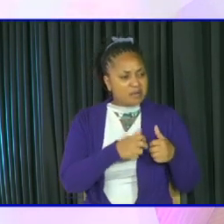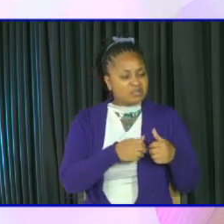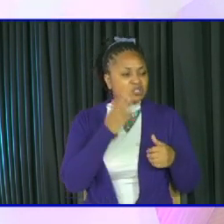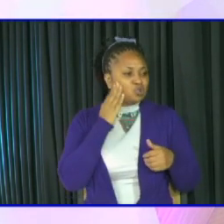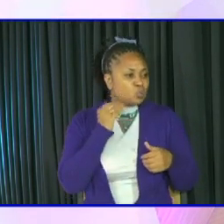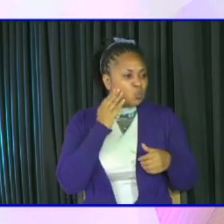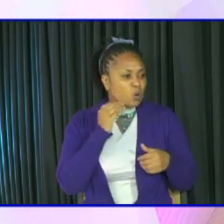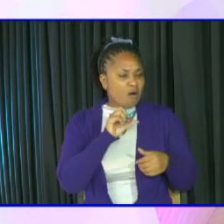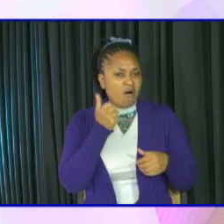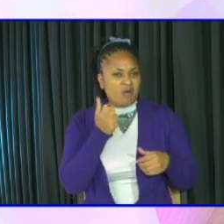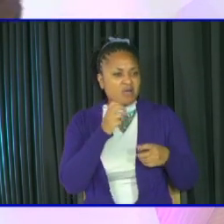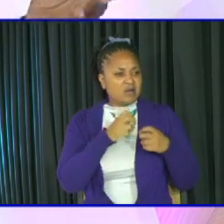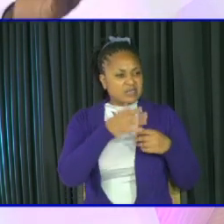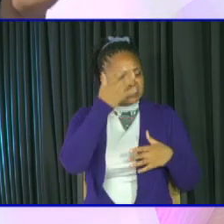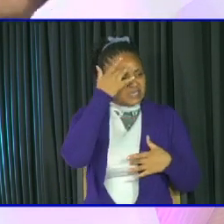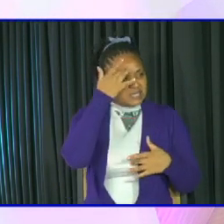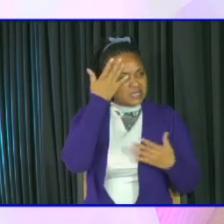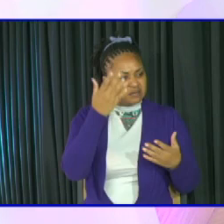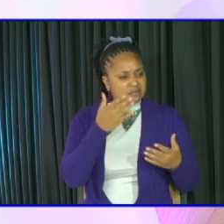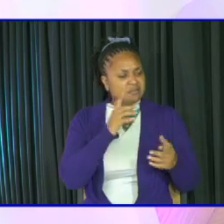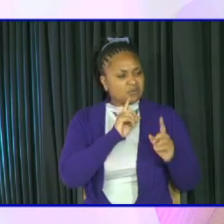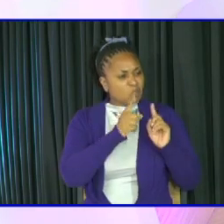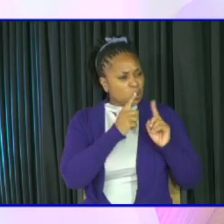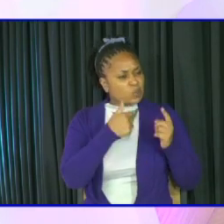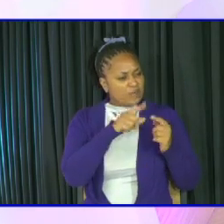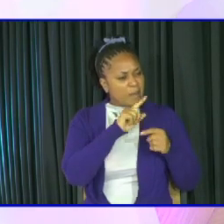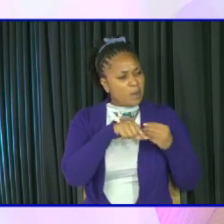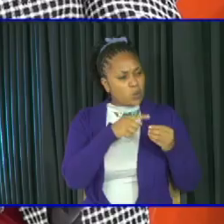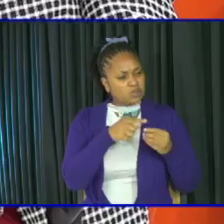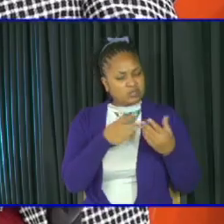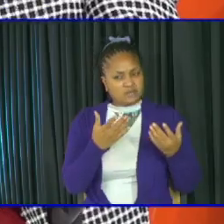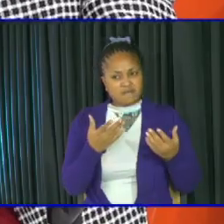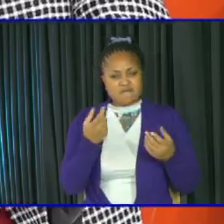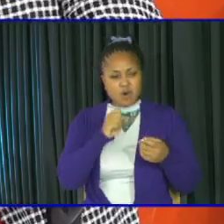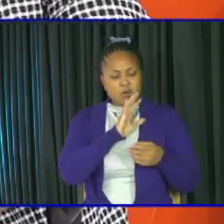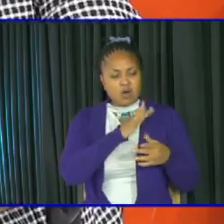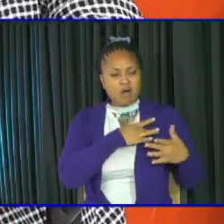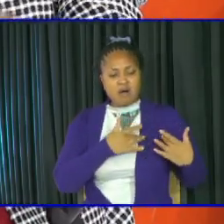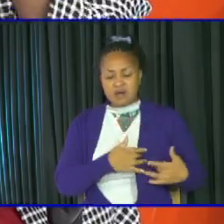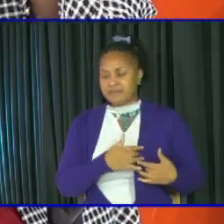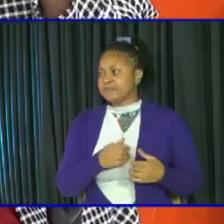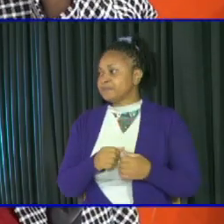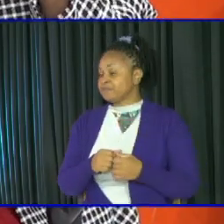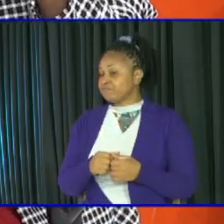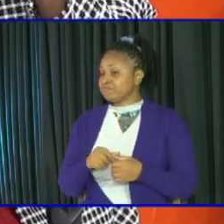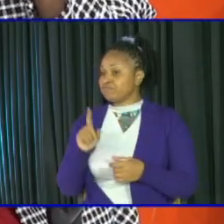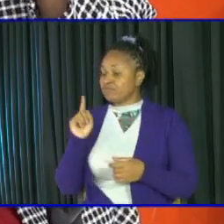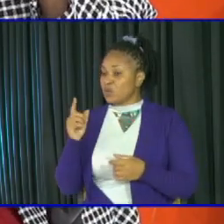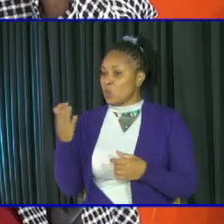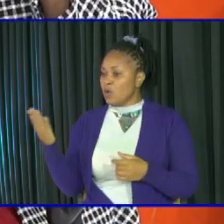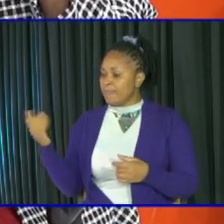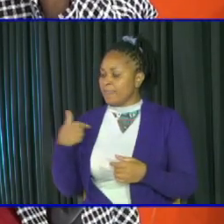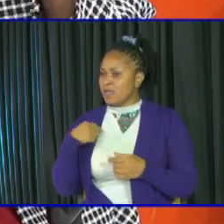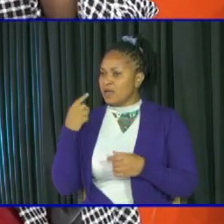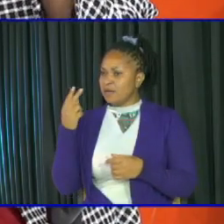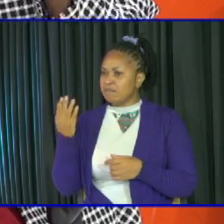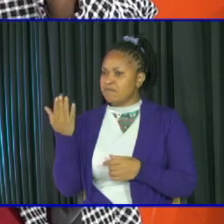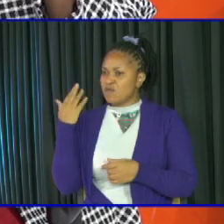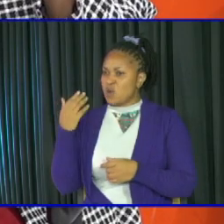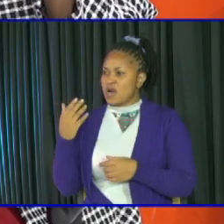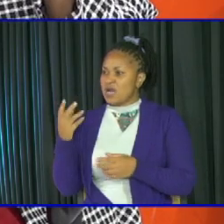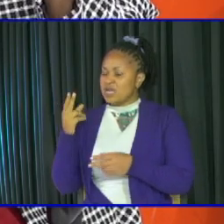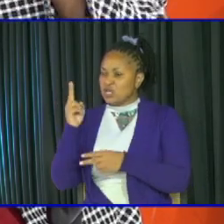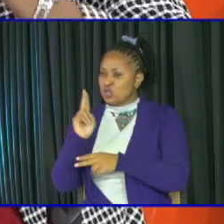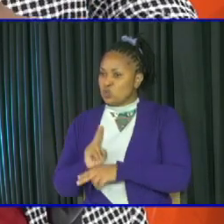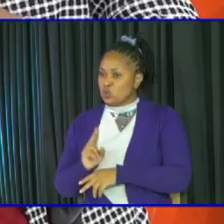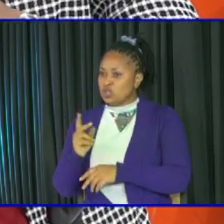or other conditions that are really... Speak to them from your own heart. You know, one of the things, I used to get an injection every